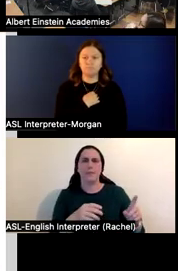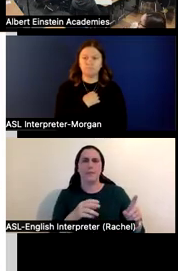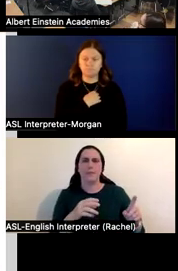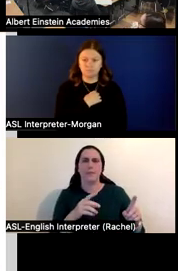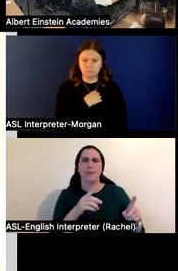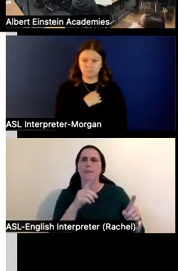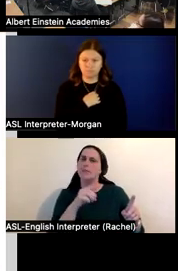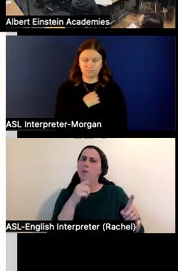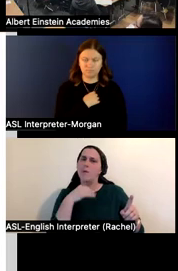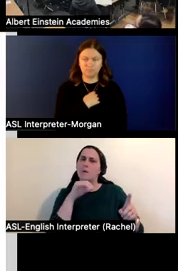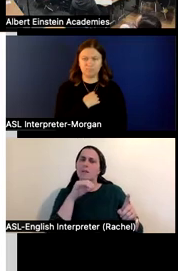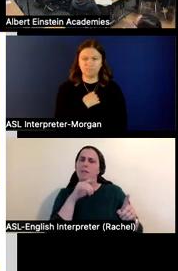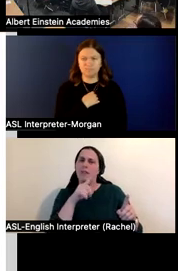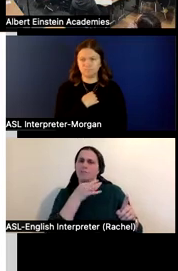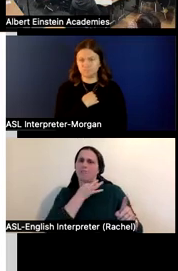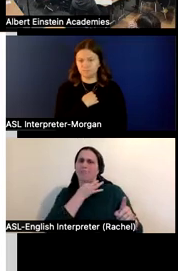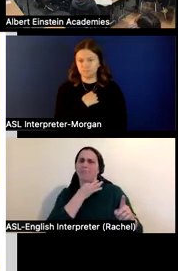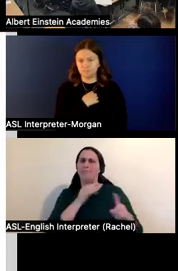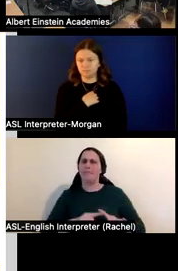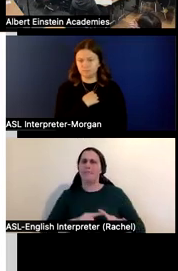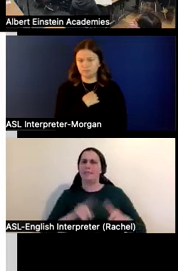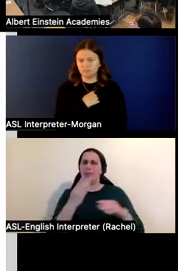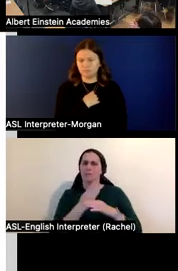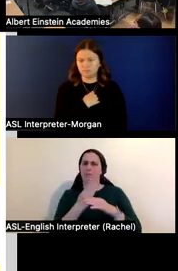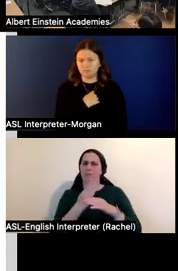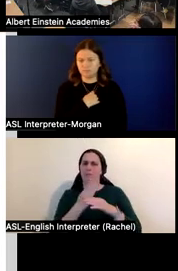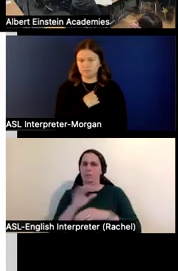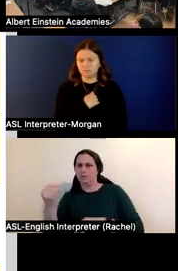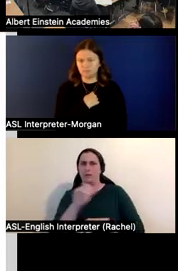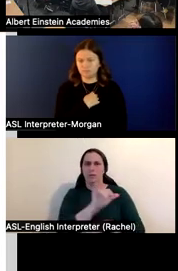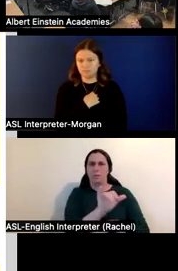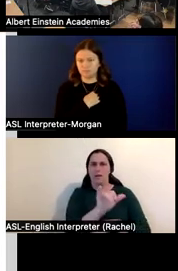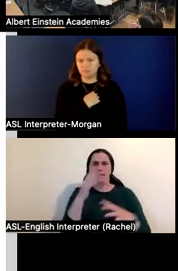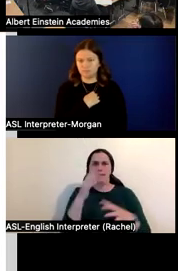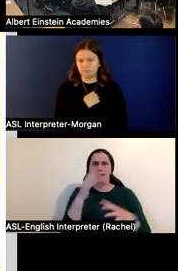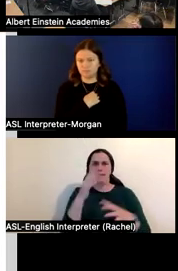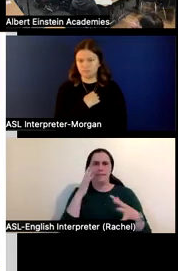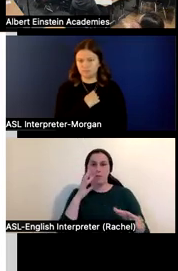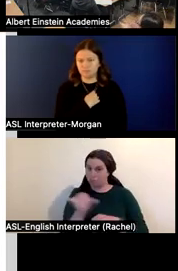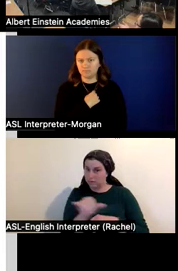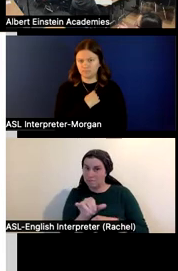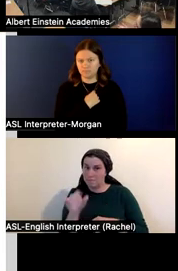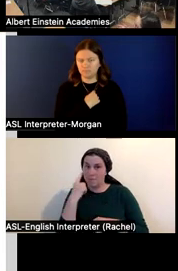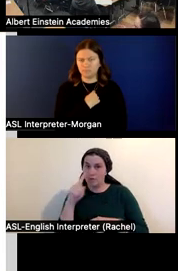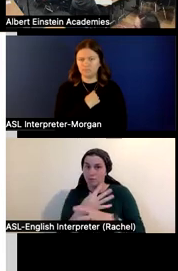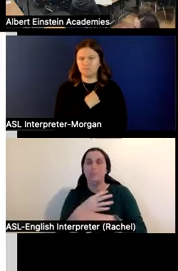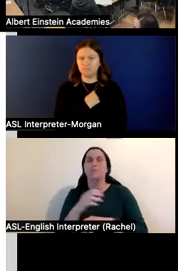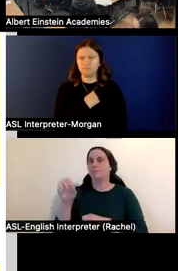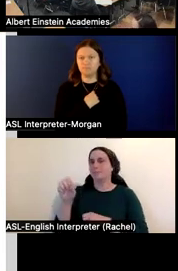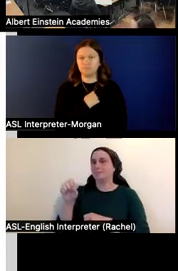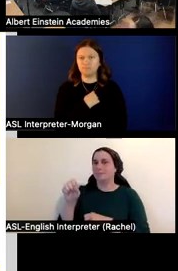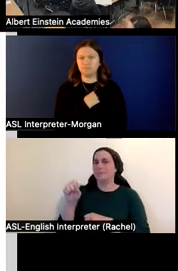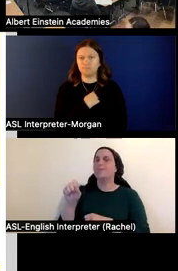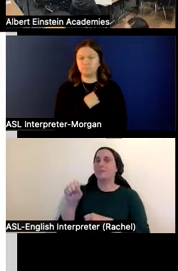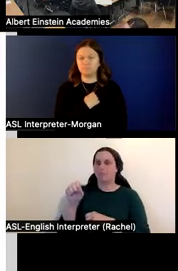Or are they all the same? I'm just wondering why there are Three two. sounds of, yeah, so, Two V and then three Ys. so we have the